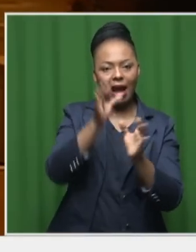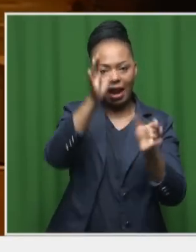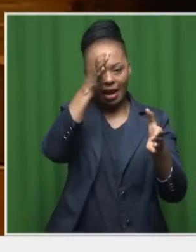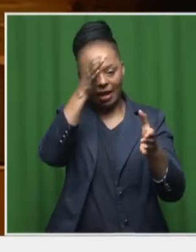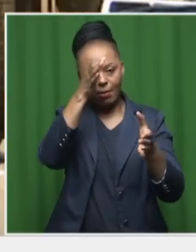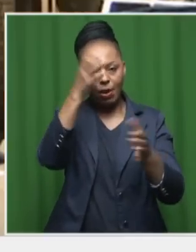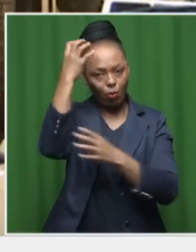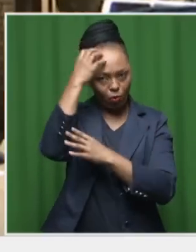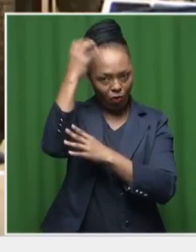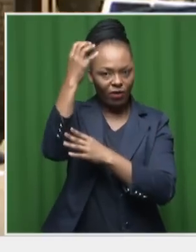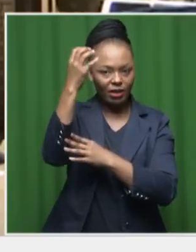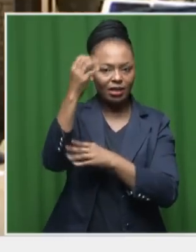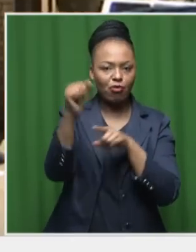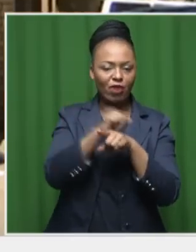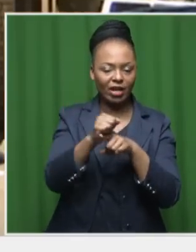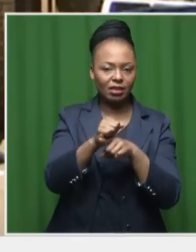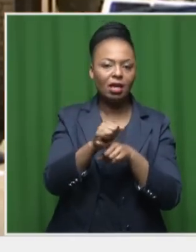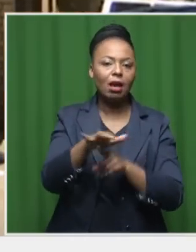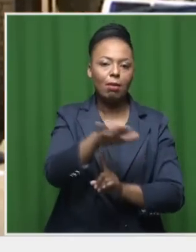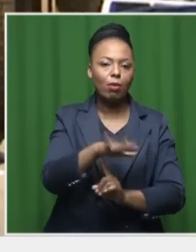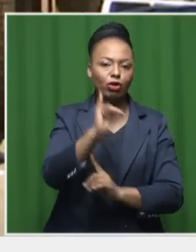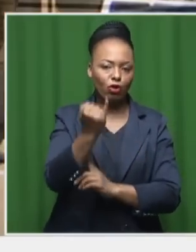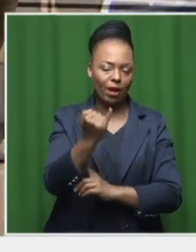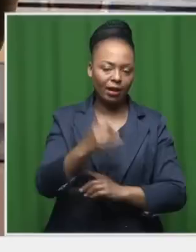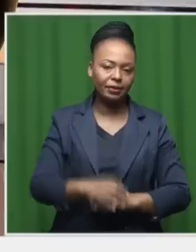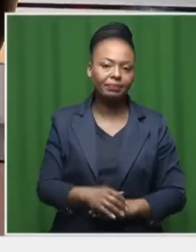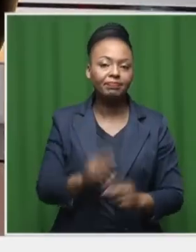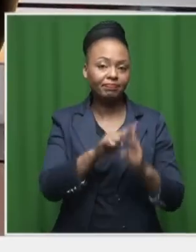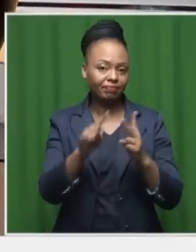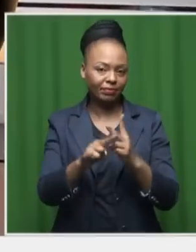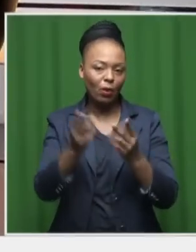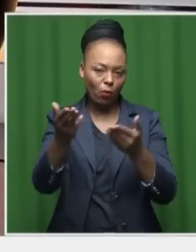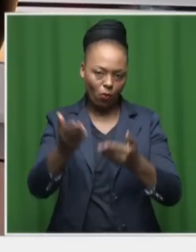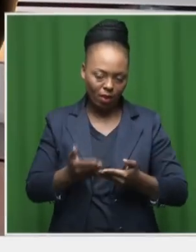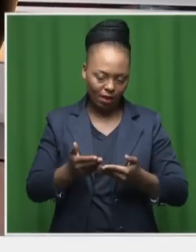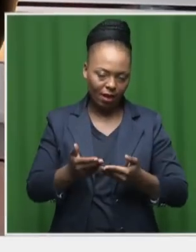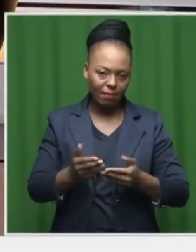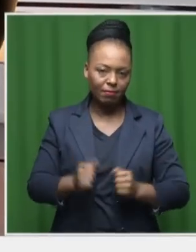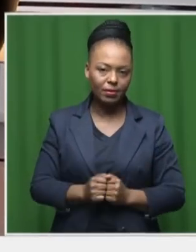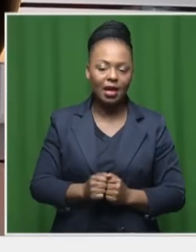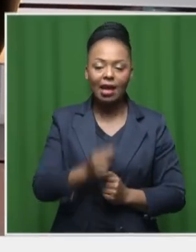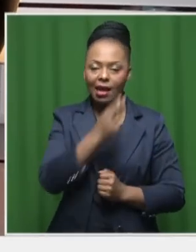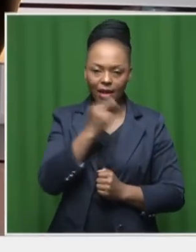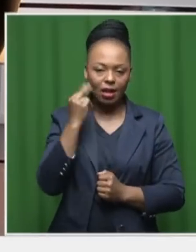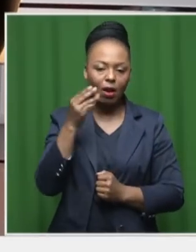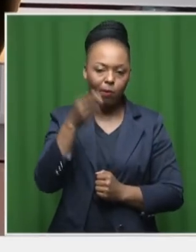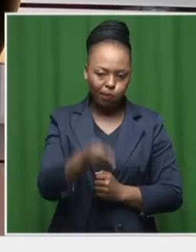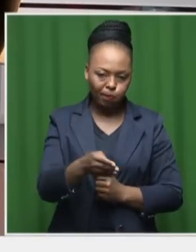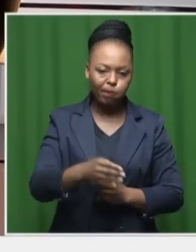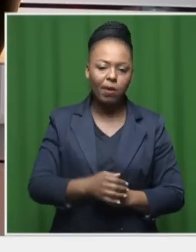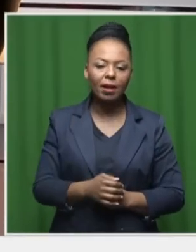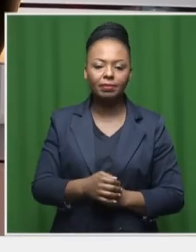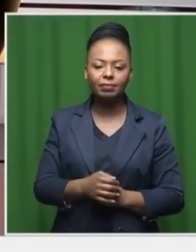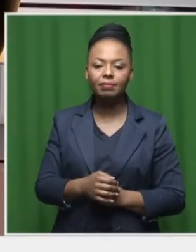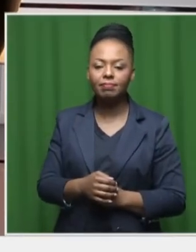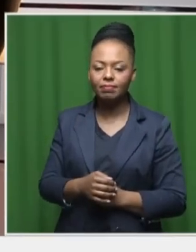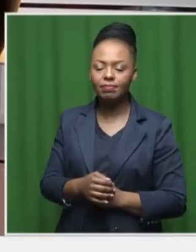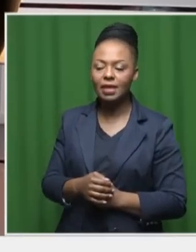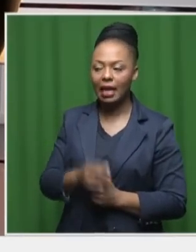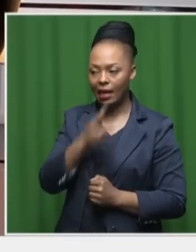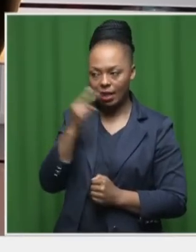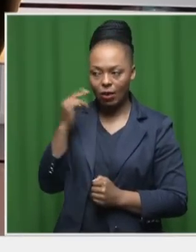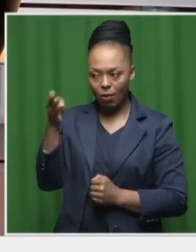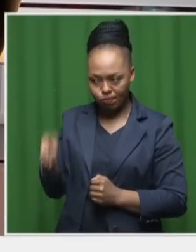Practice at the University of Johannesburg. So welcome to my guests. It's wonderful to have you. Thanks for coming into studio, Nicole. Thank you very much. It's good to have you